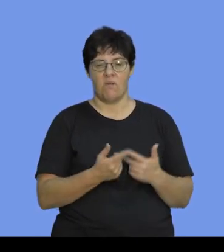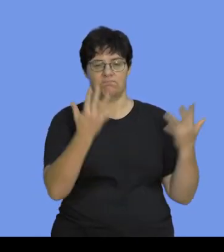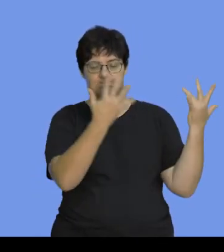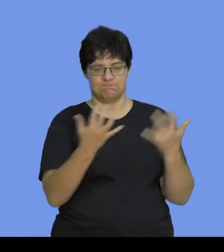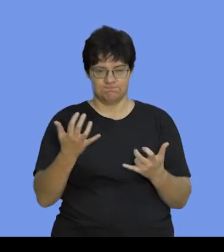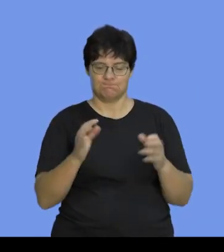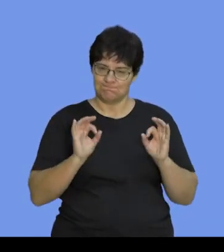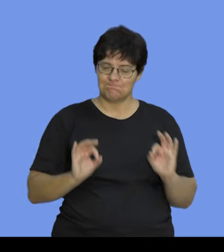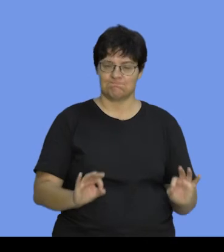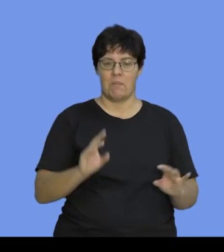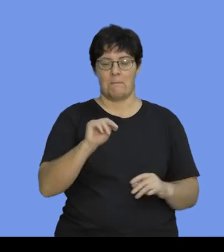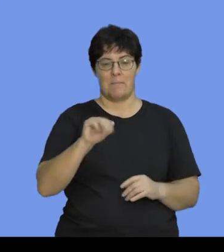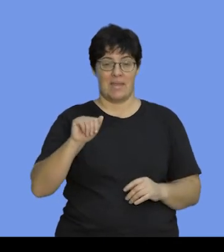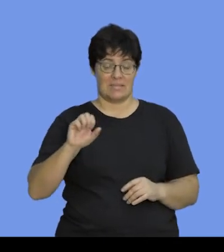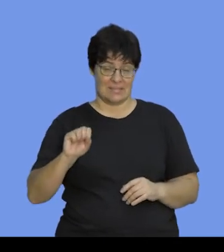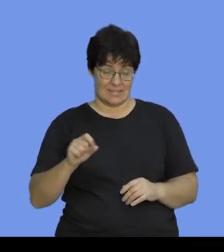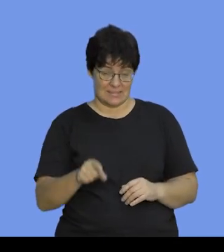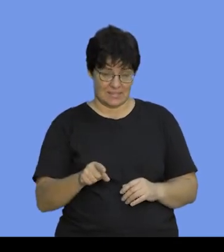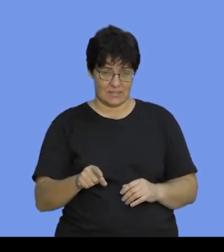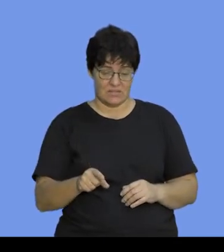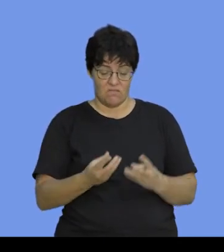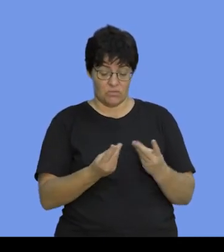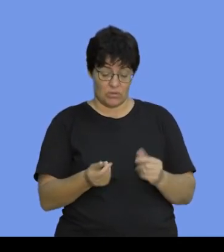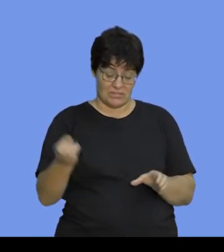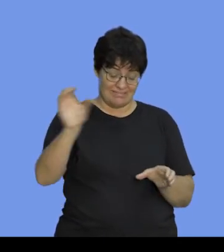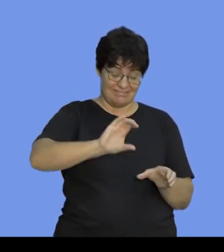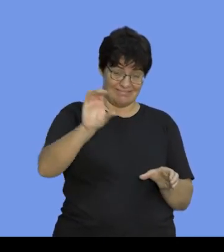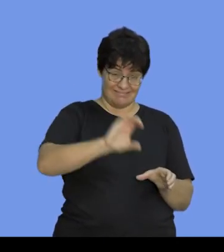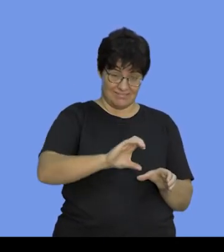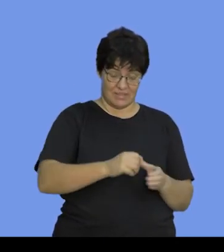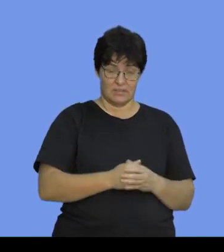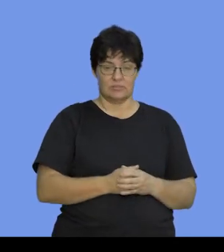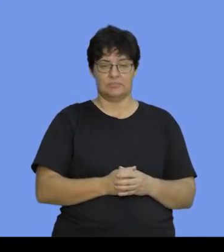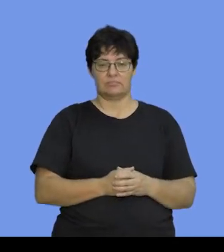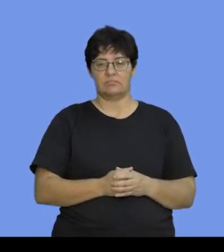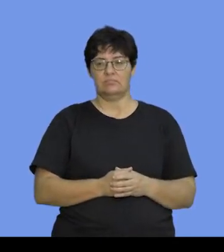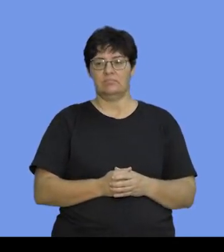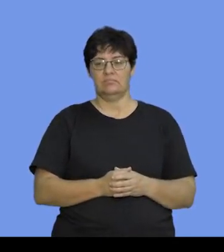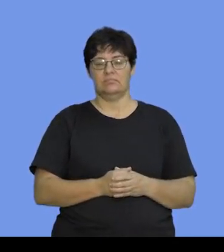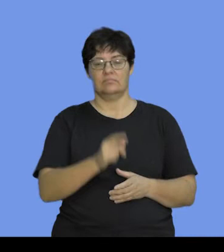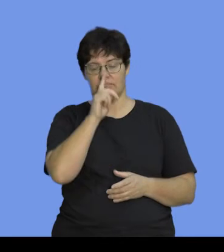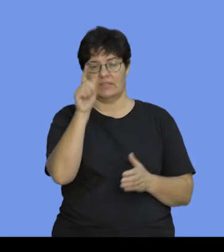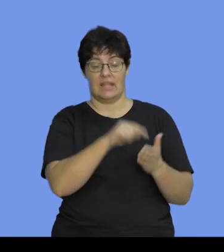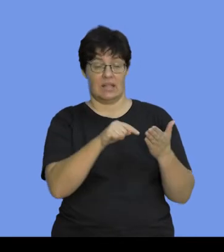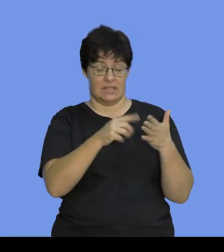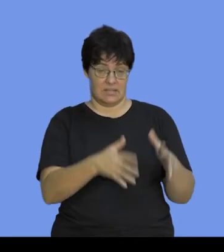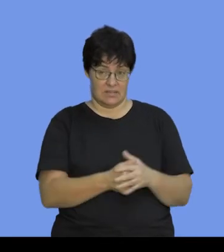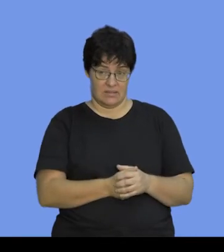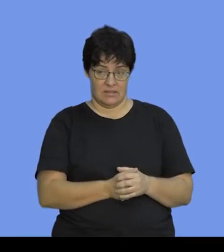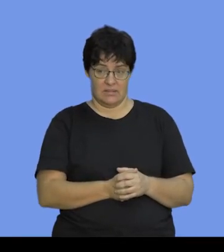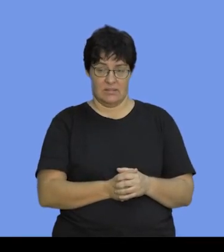Okay, now just to calculate the actual mass of the solid in that solution, we can go to